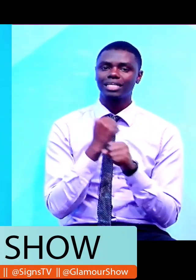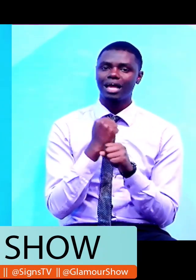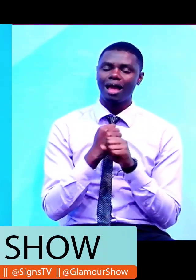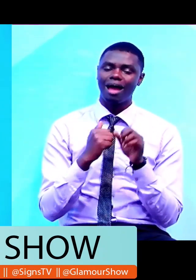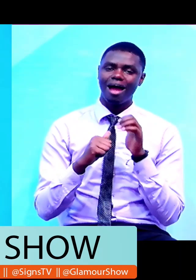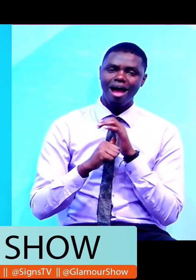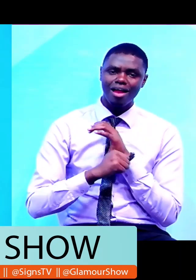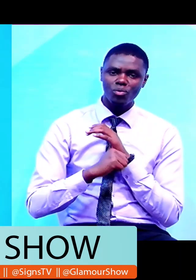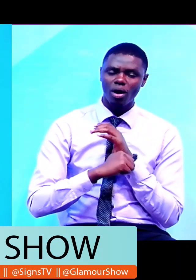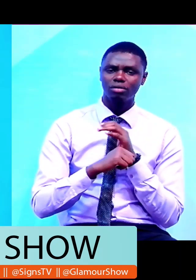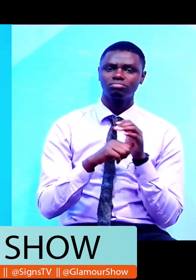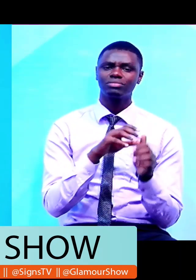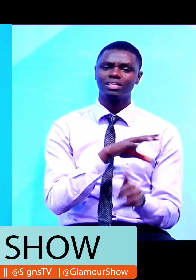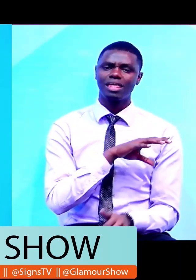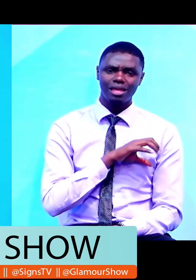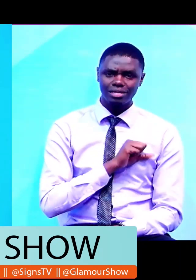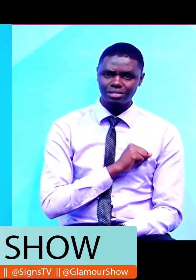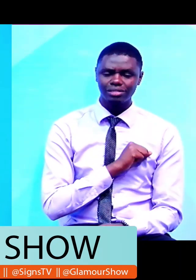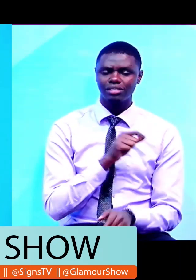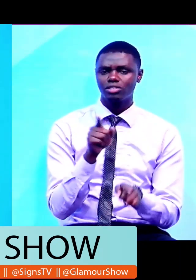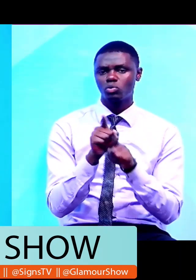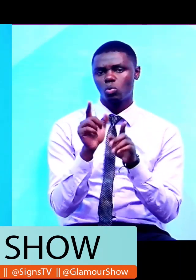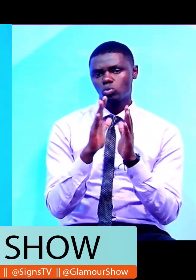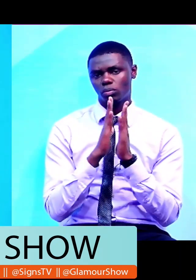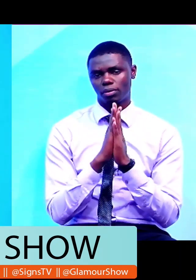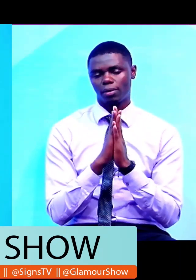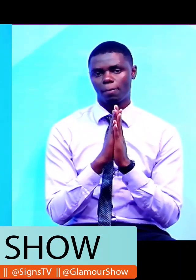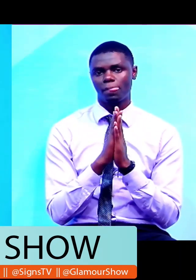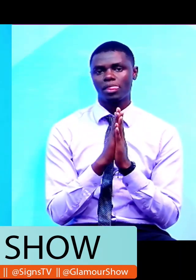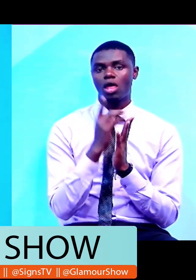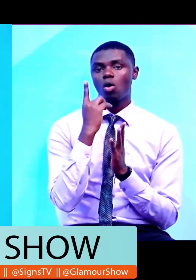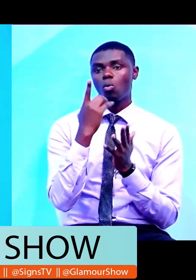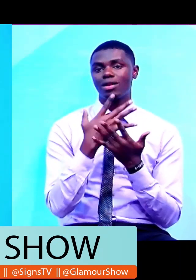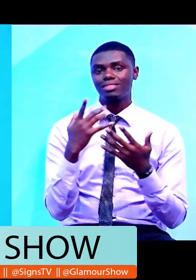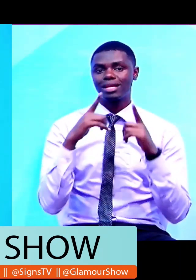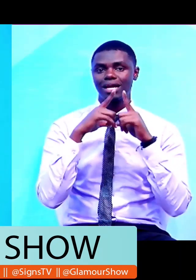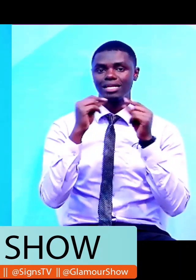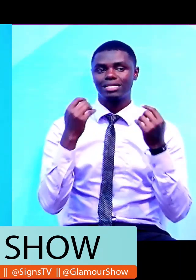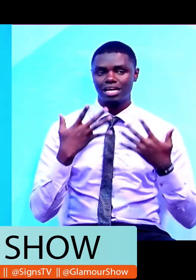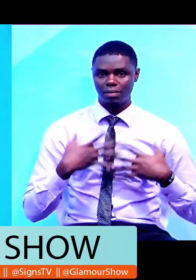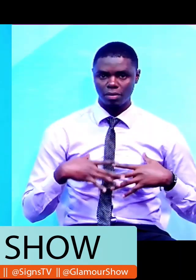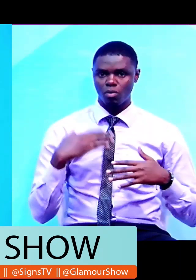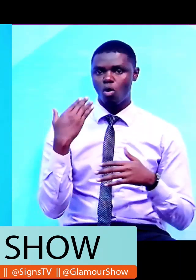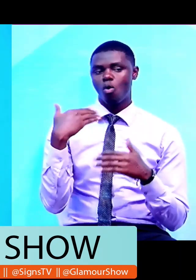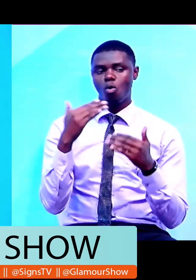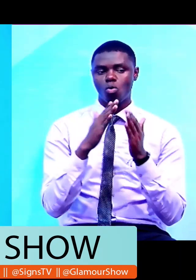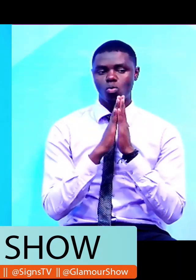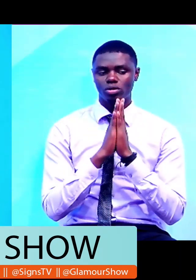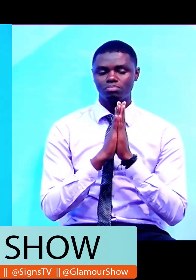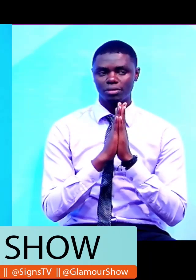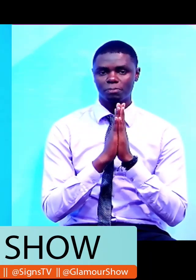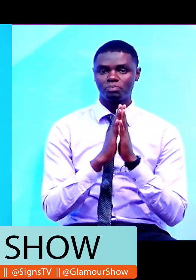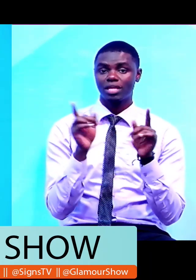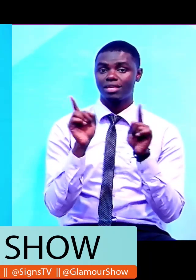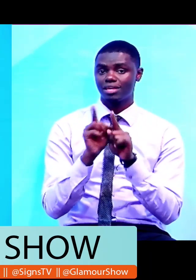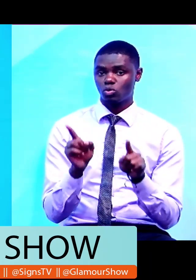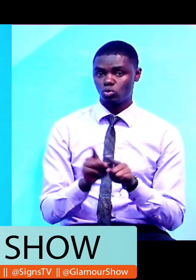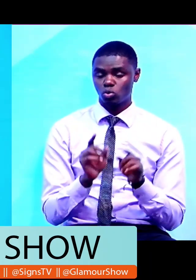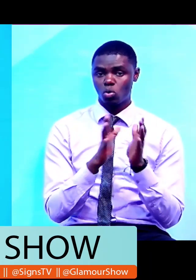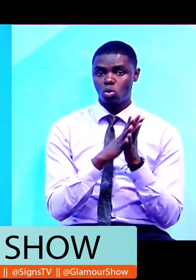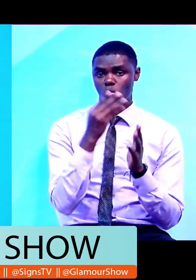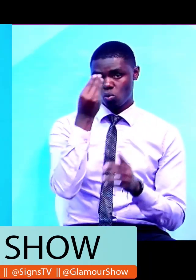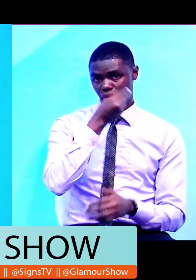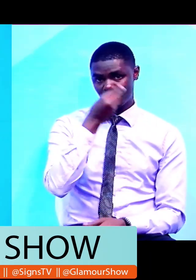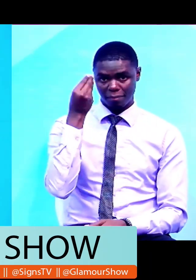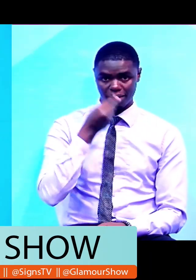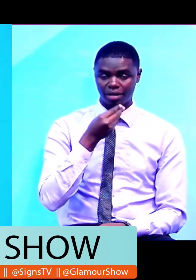resilience and prayer. One thing I'll tell people is always pray. And also with makeup, you